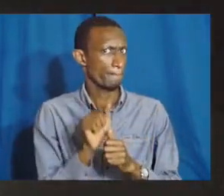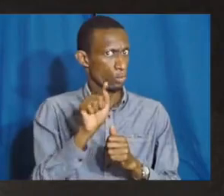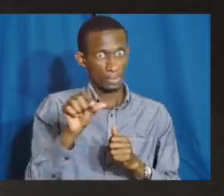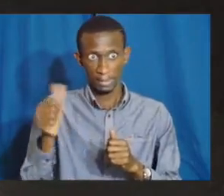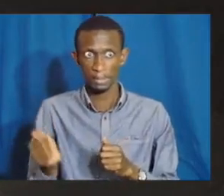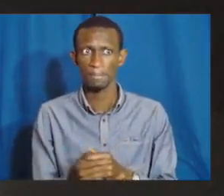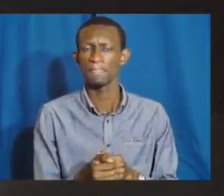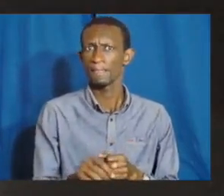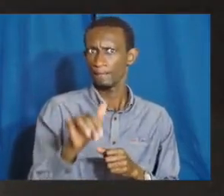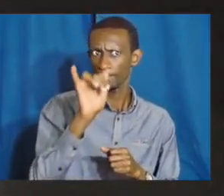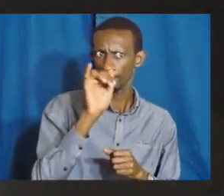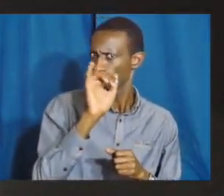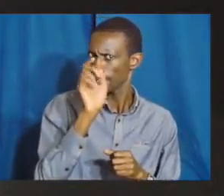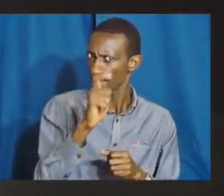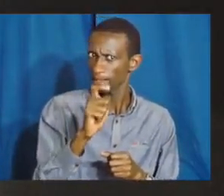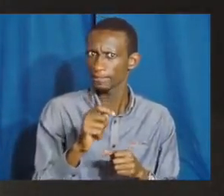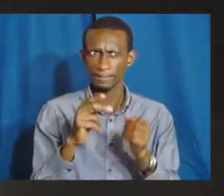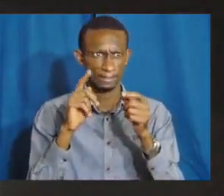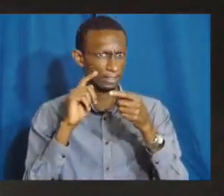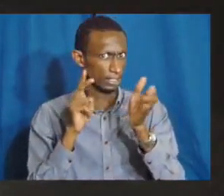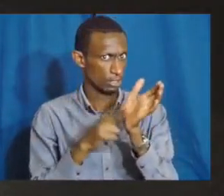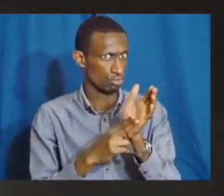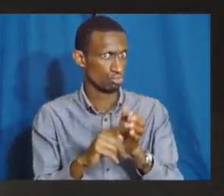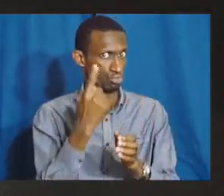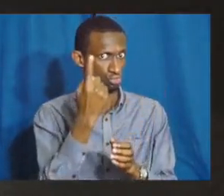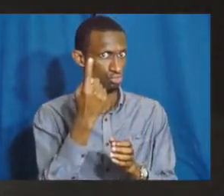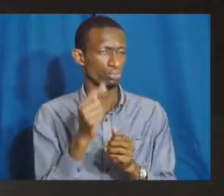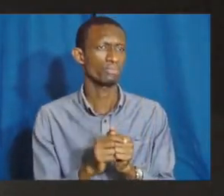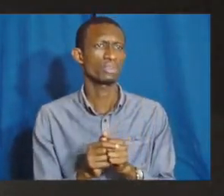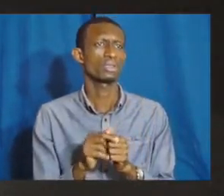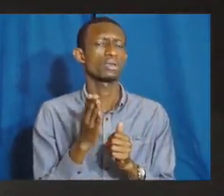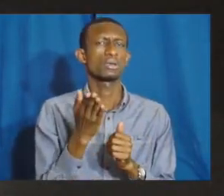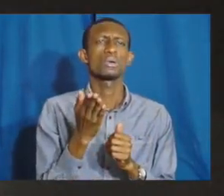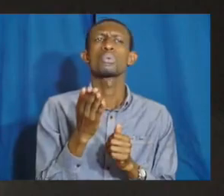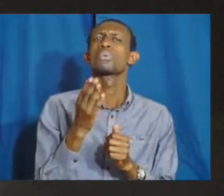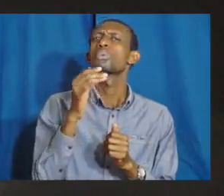here, and the y is 5 over here.